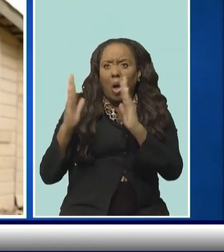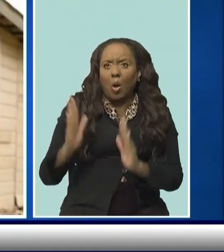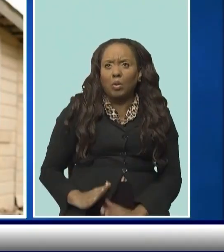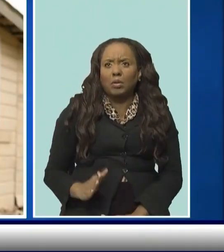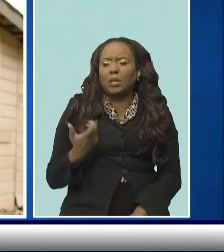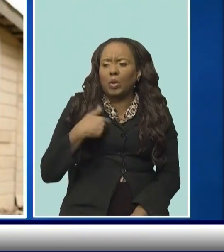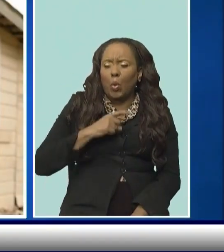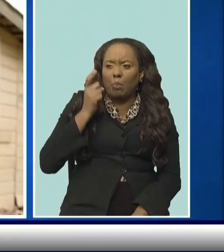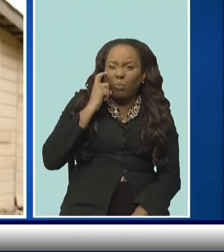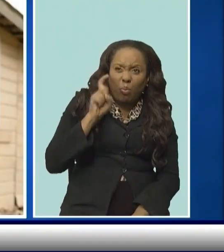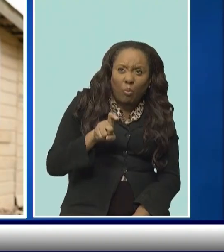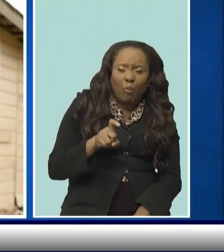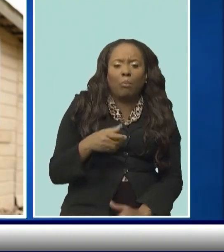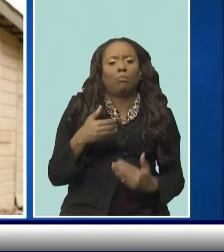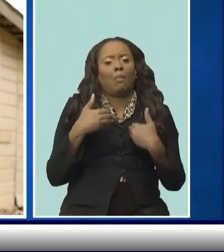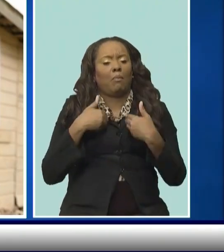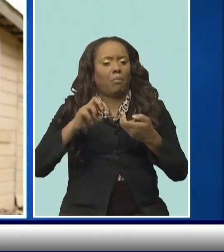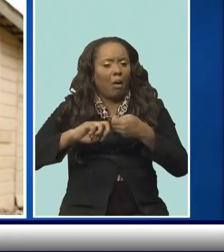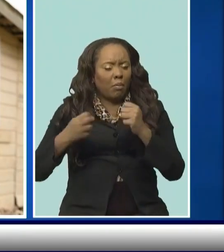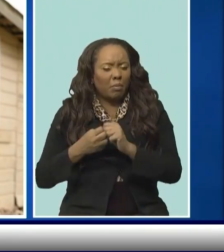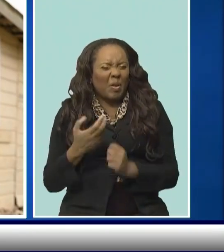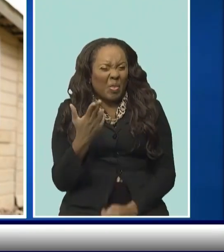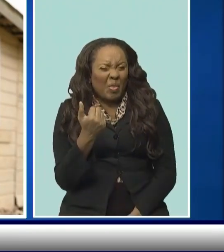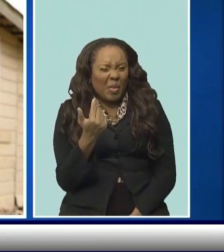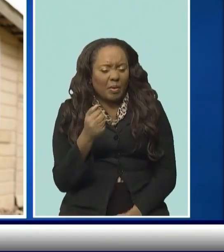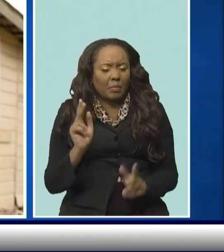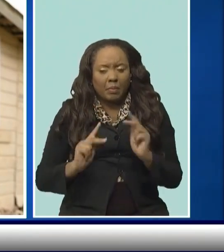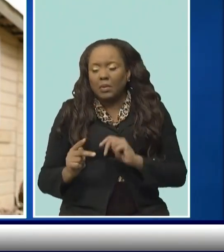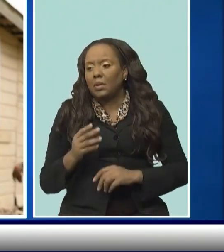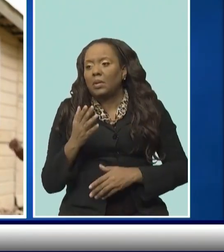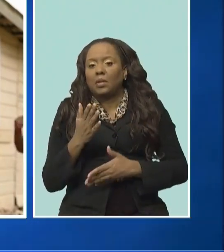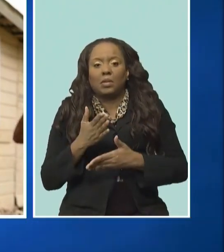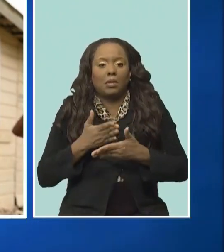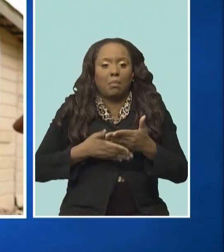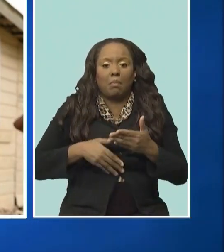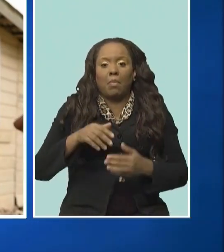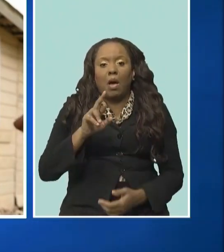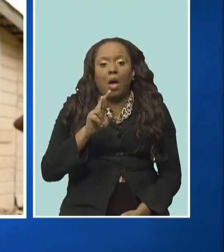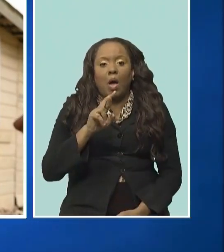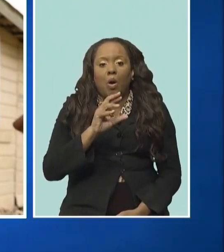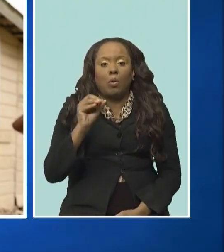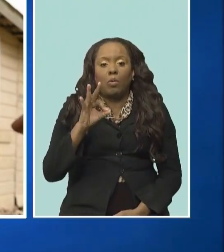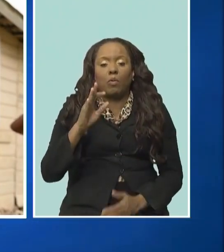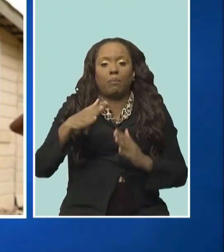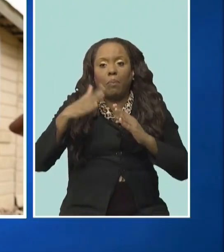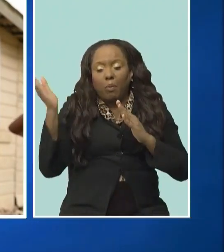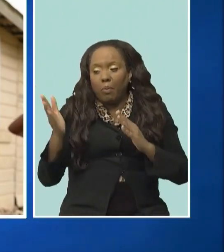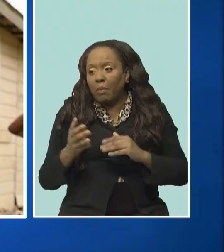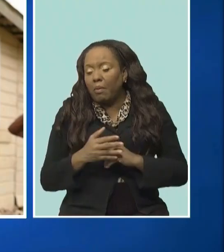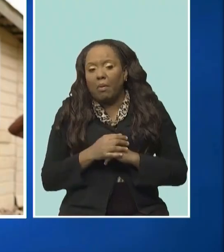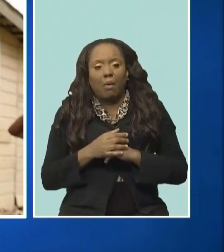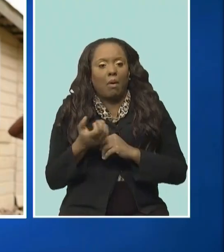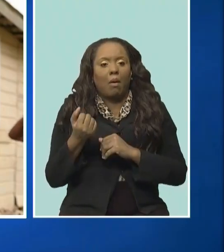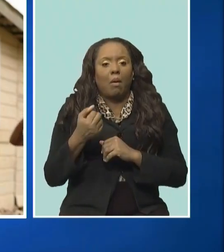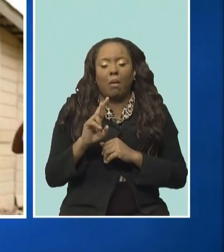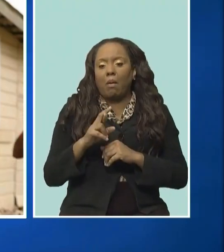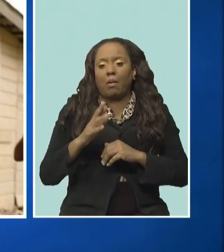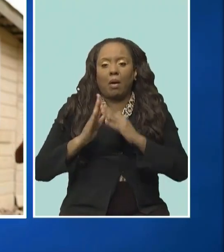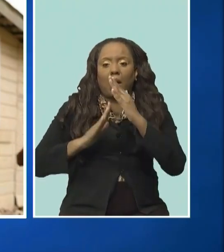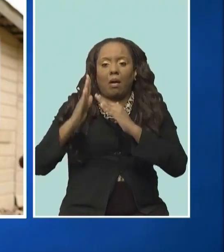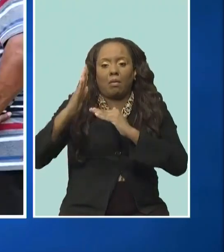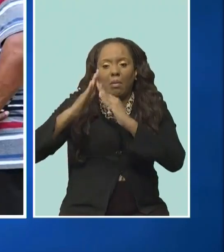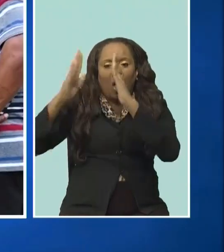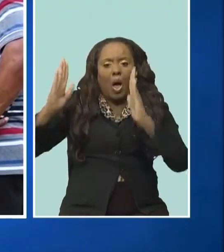identified that they had some challenges with their houses, whether they'd lost the roofs or in some cases there was damage to the actual physical structure. So